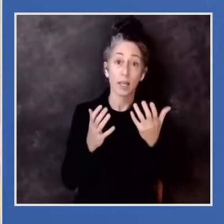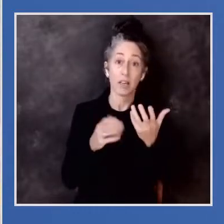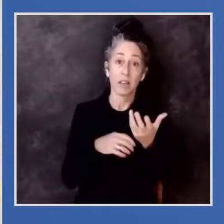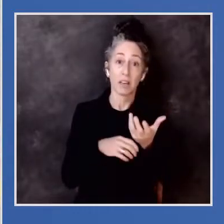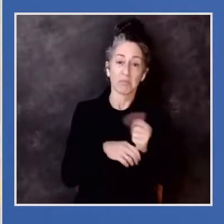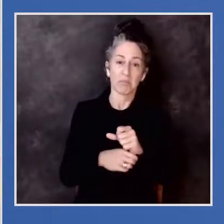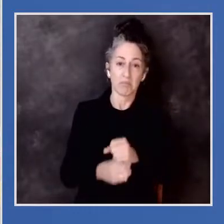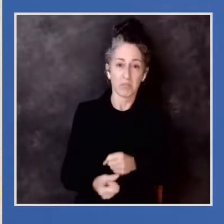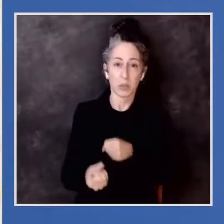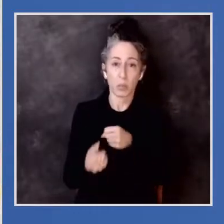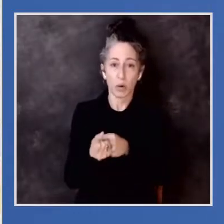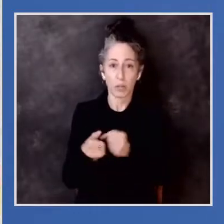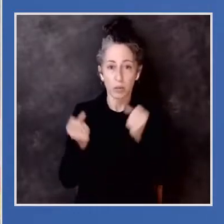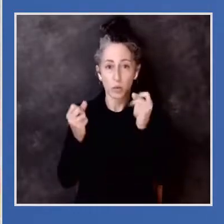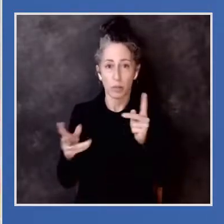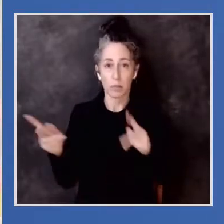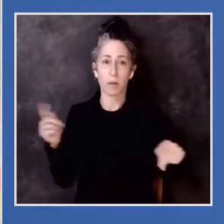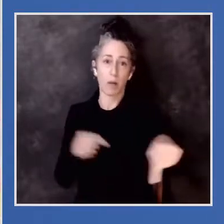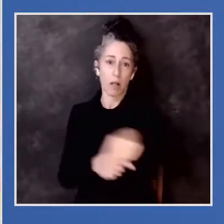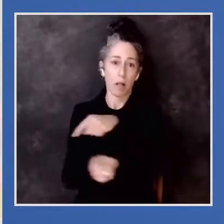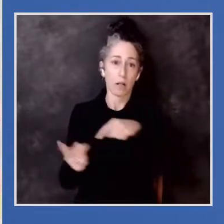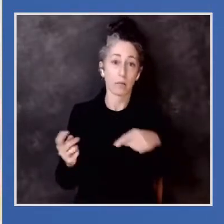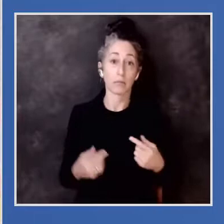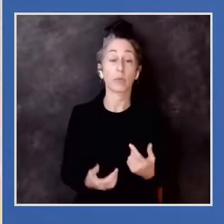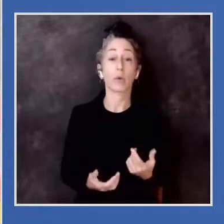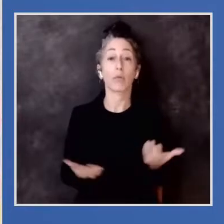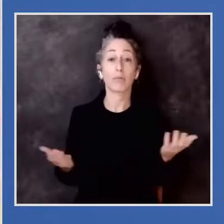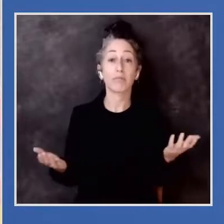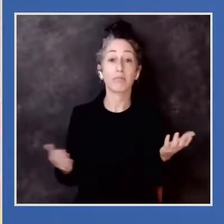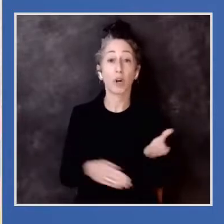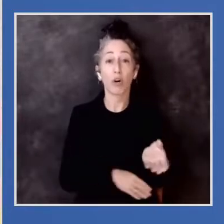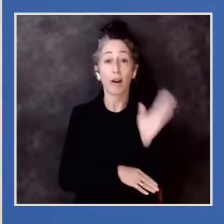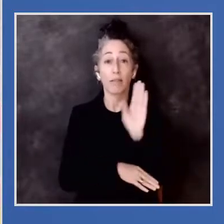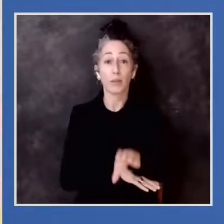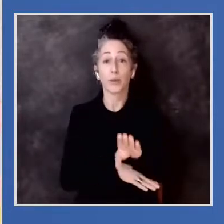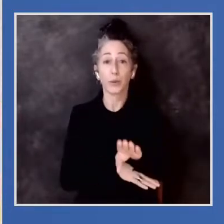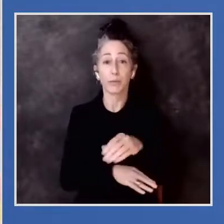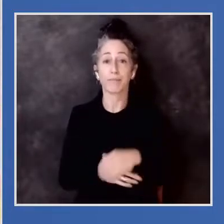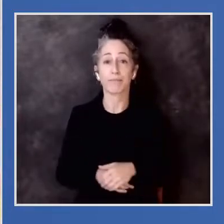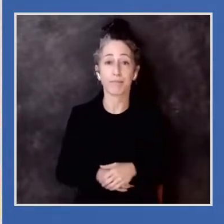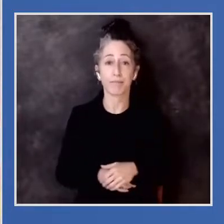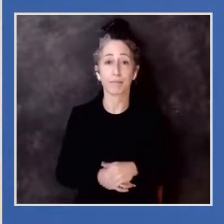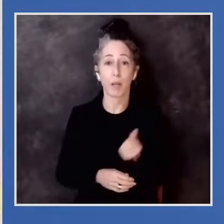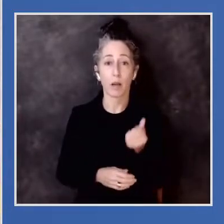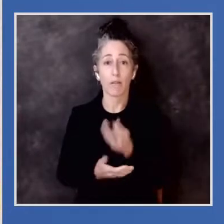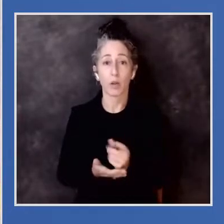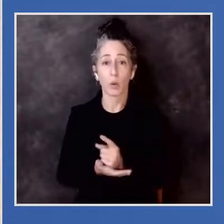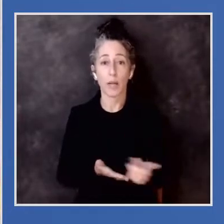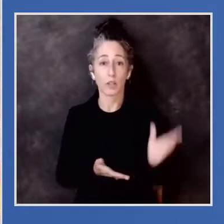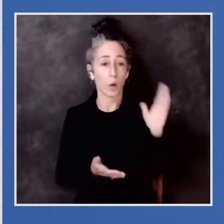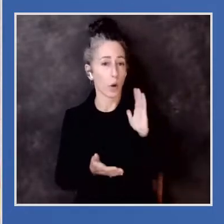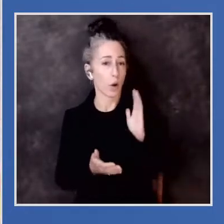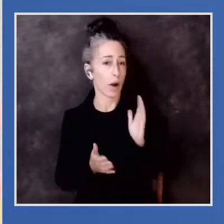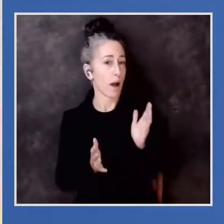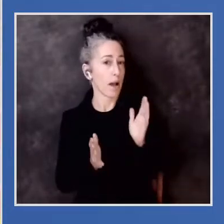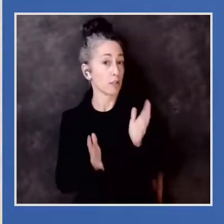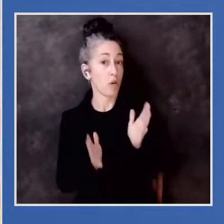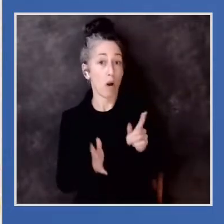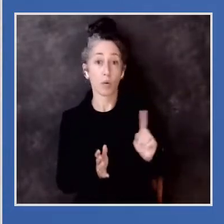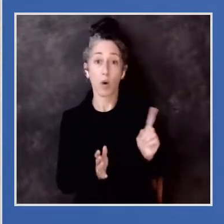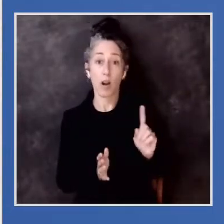good afternoon. A few weeks ago, I spoke at Gettysburg about the need to unite our